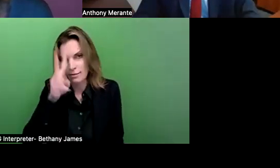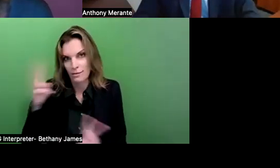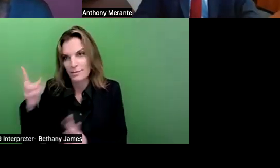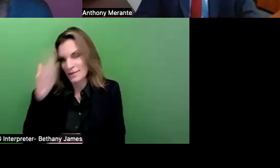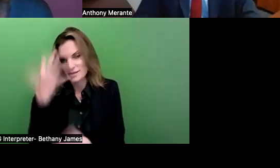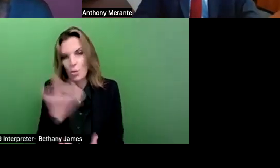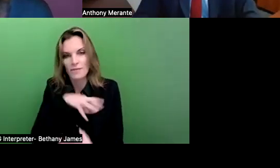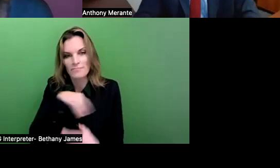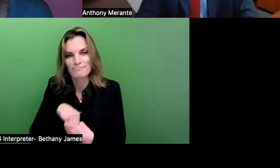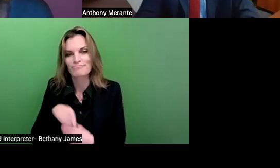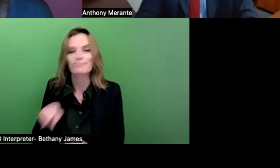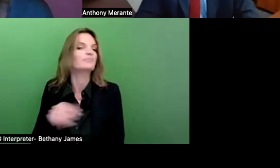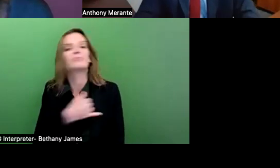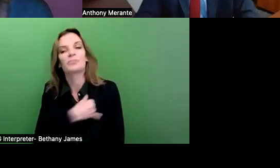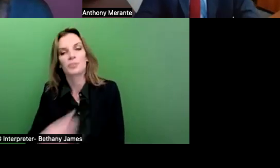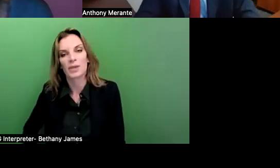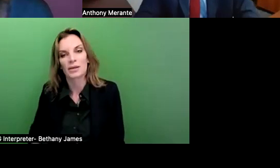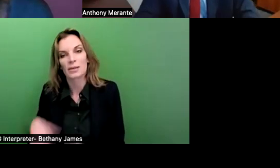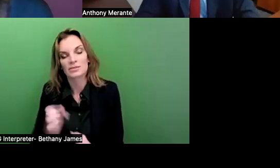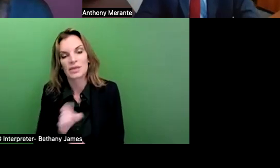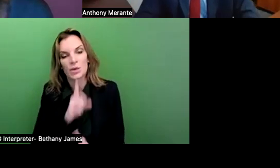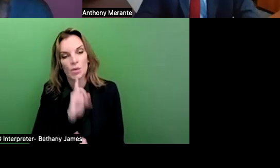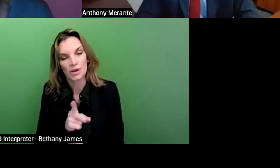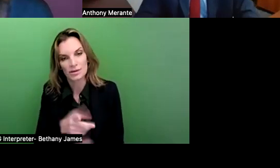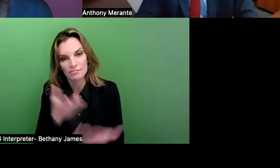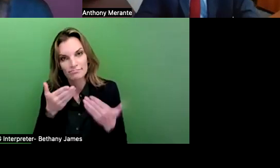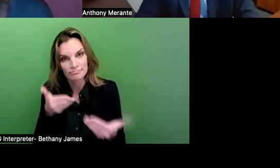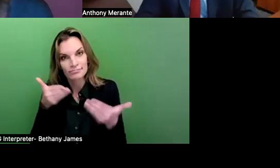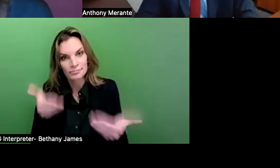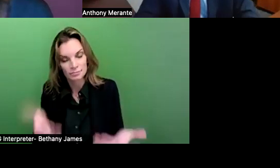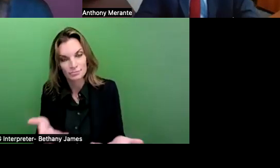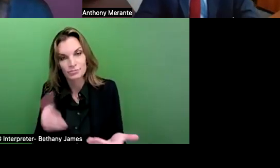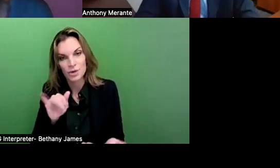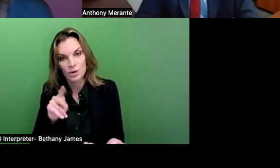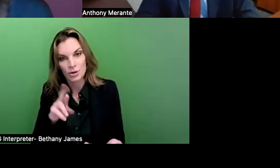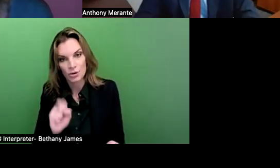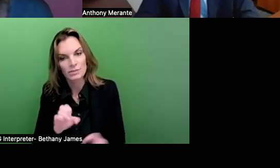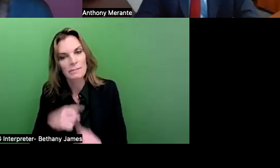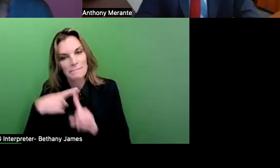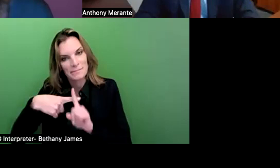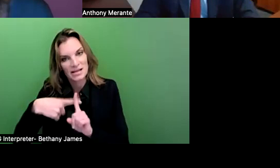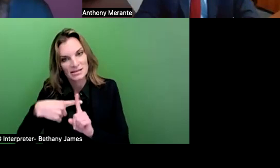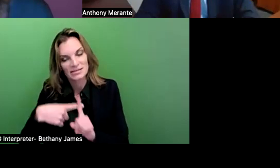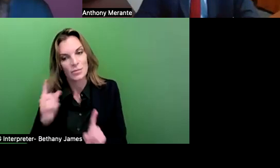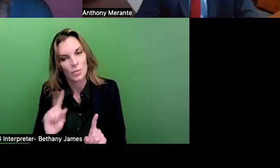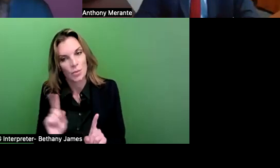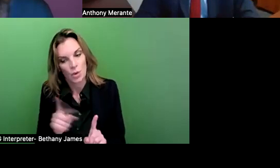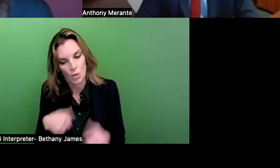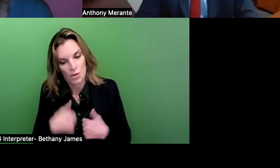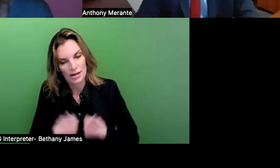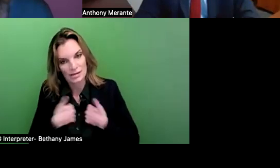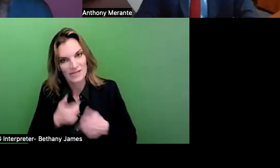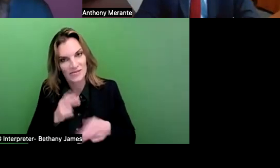mayor now. Let's be real. Let's move Yonkers forward and let's be positive about the place that we live and call